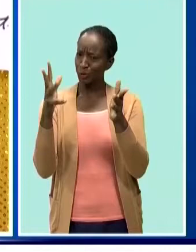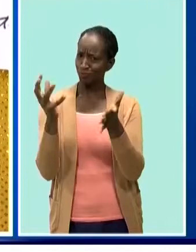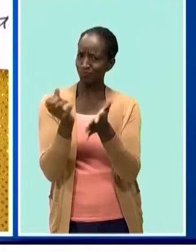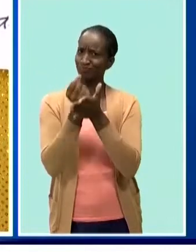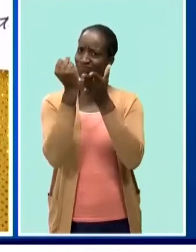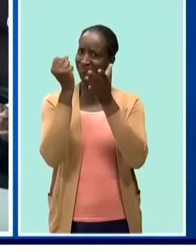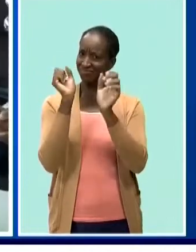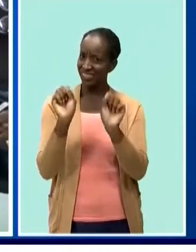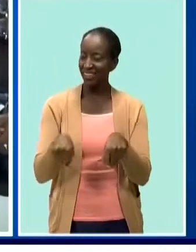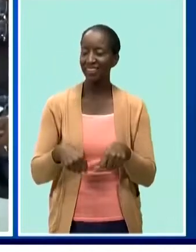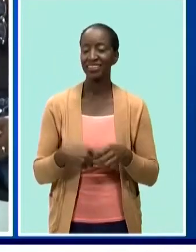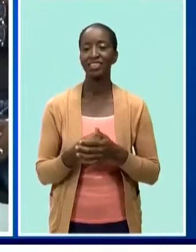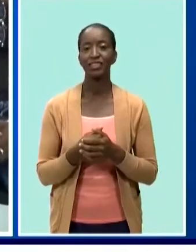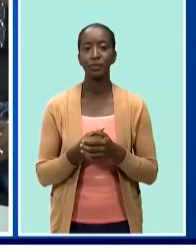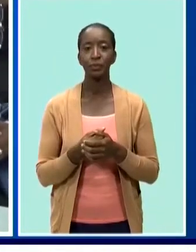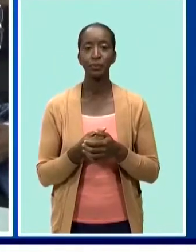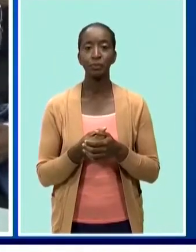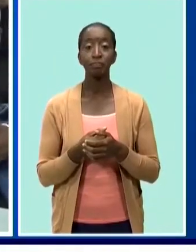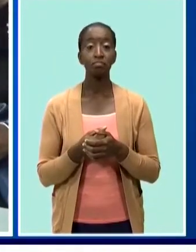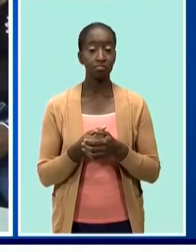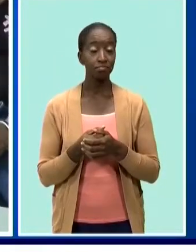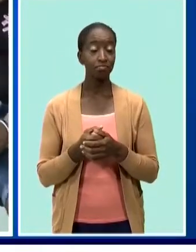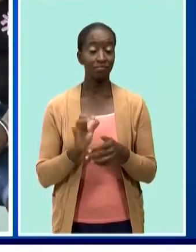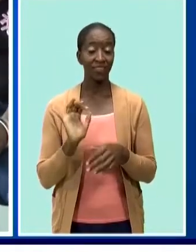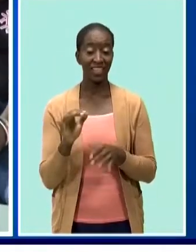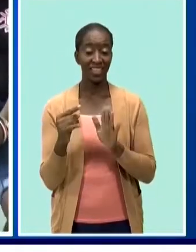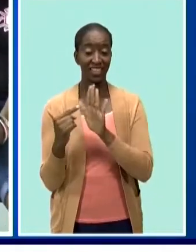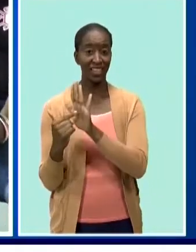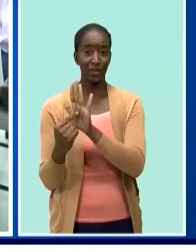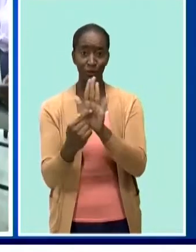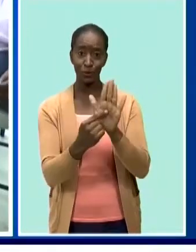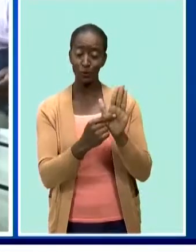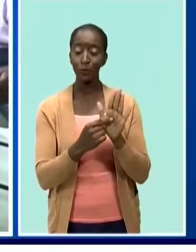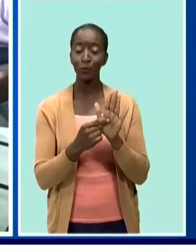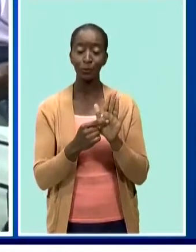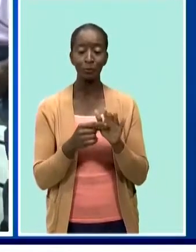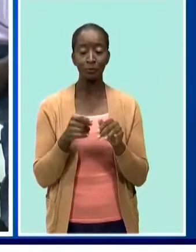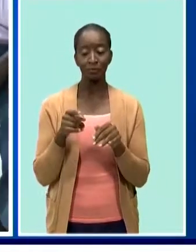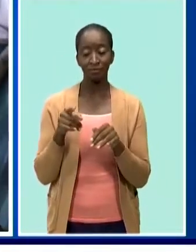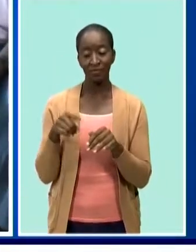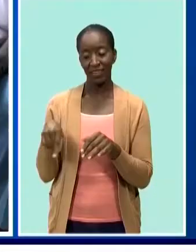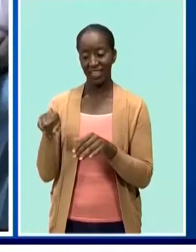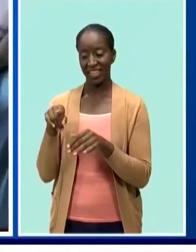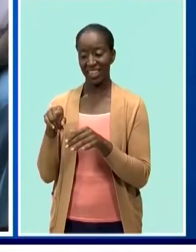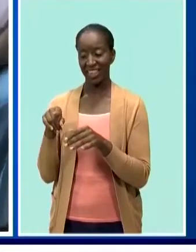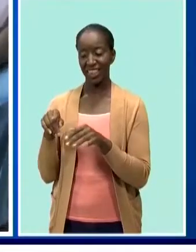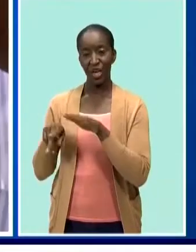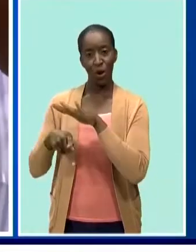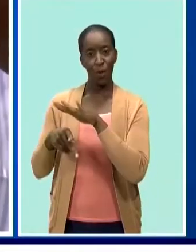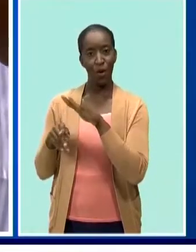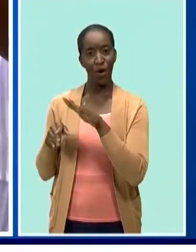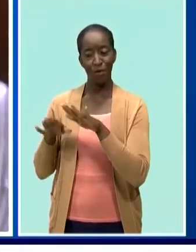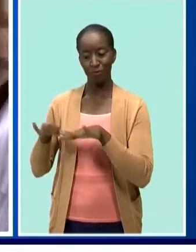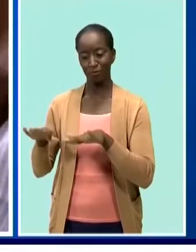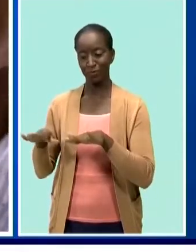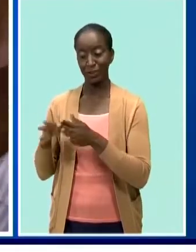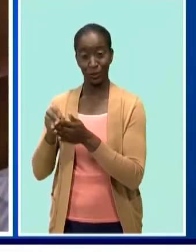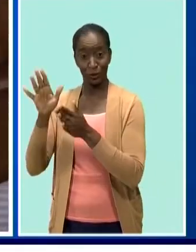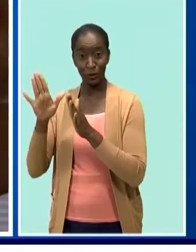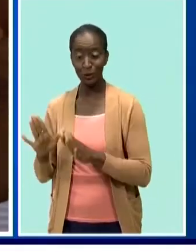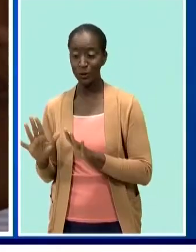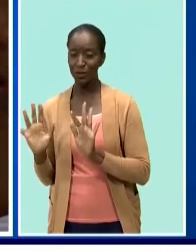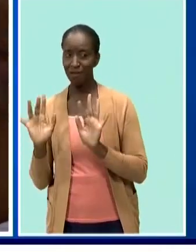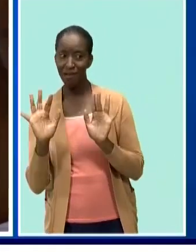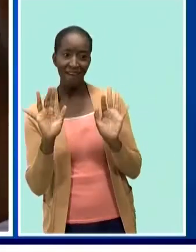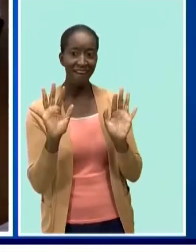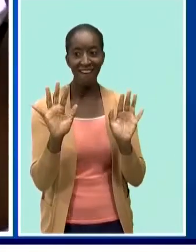able to have that. And the expo is a hit with the numerous primary school children who attend. I like the science fair because you get to learn a